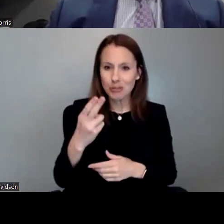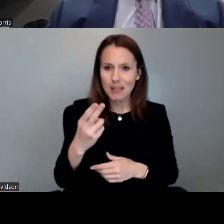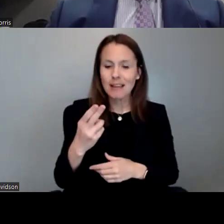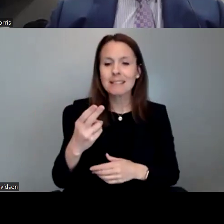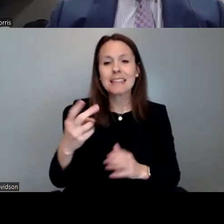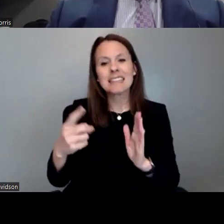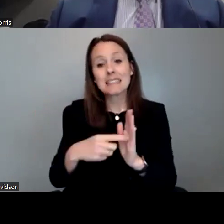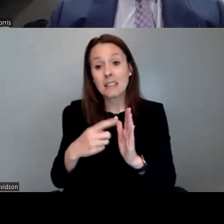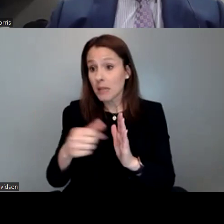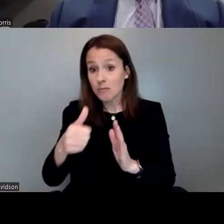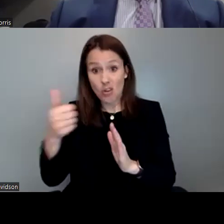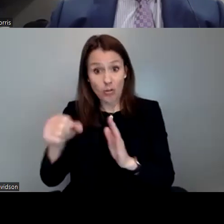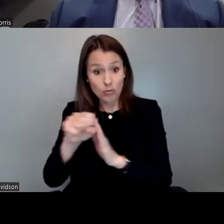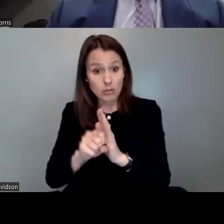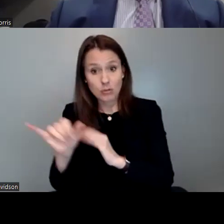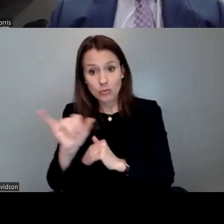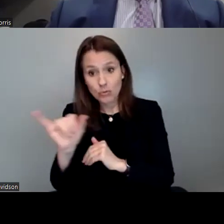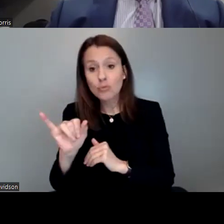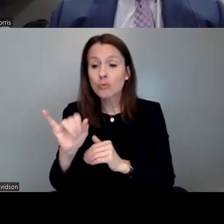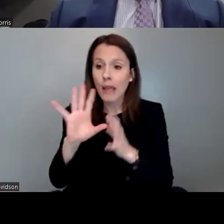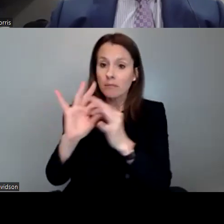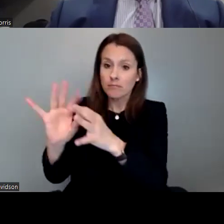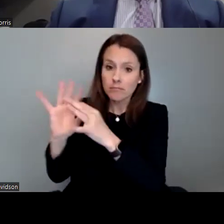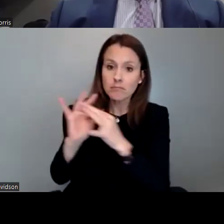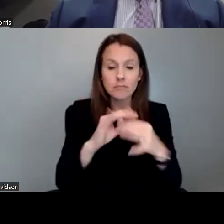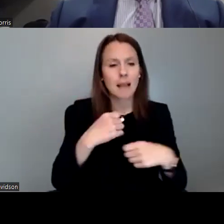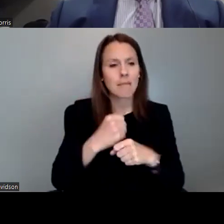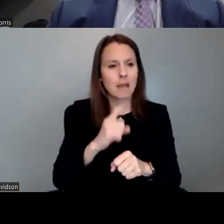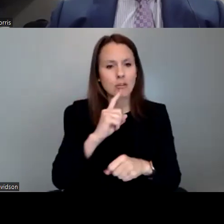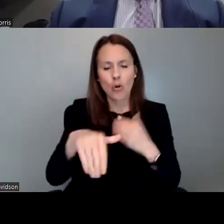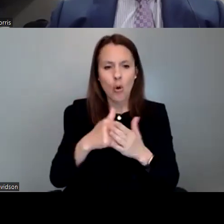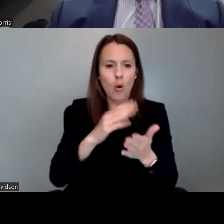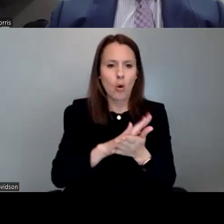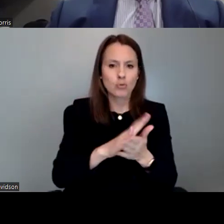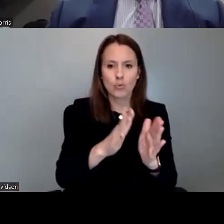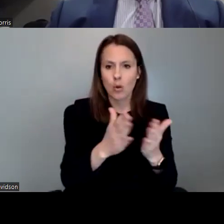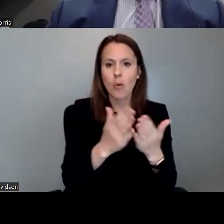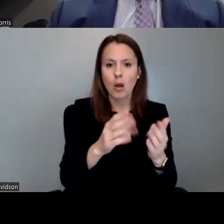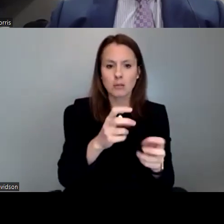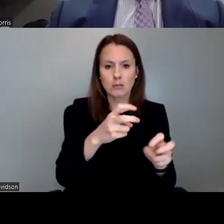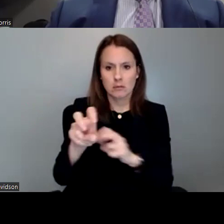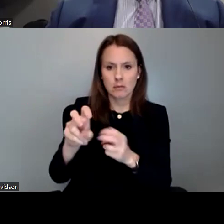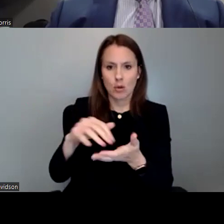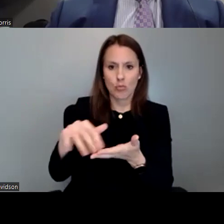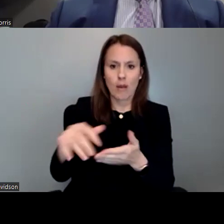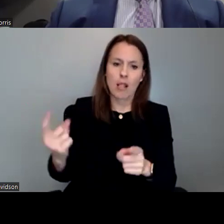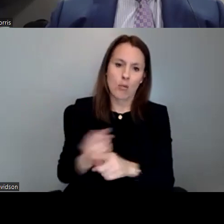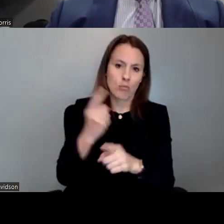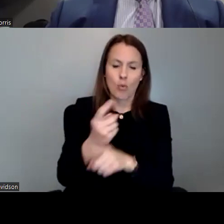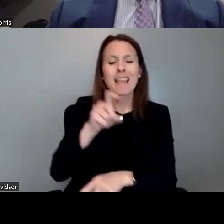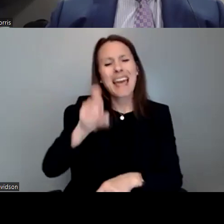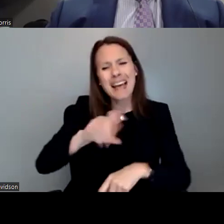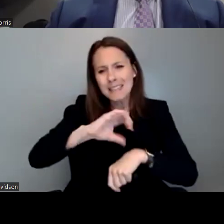transcribers in other parts of the country, to make sure that those textbooks are put in Braille, because they have to be formatted the correct